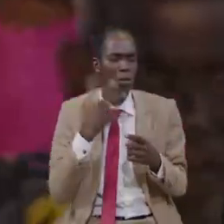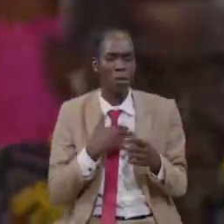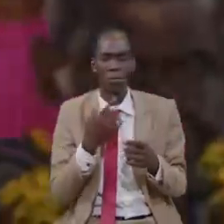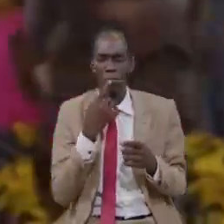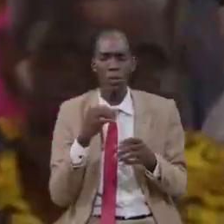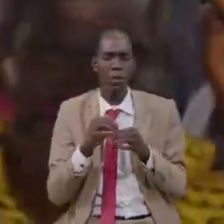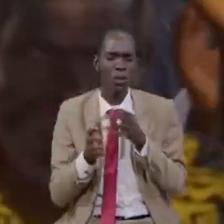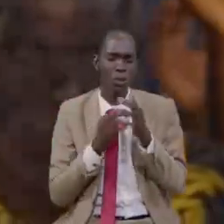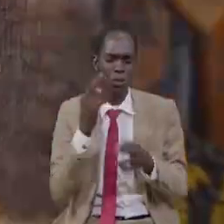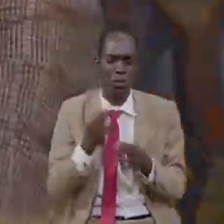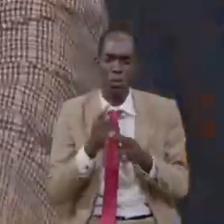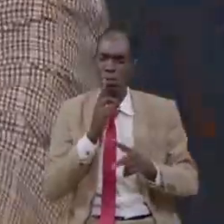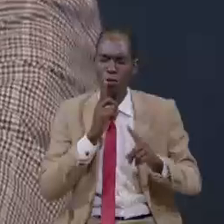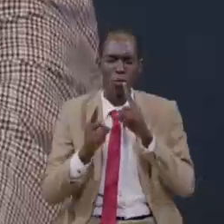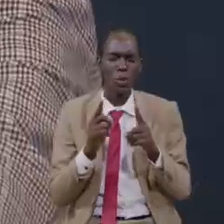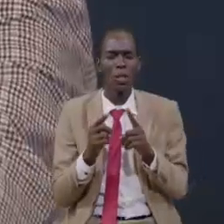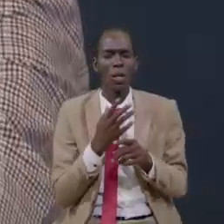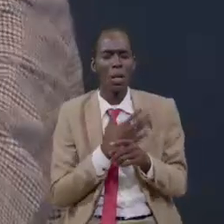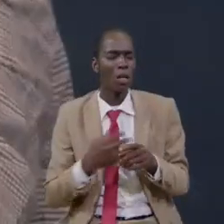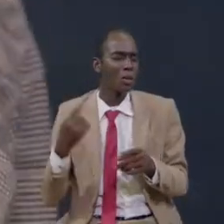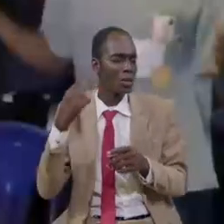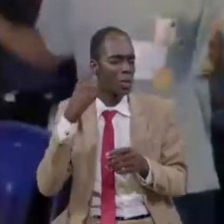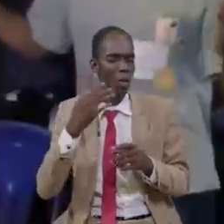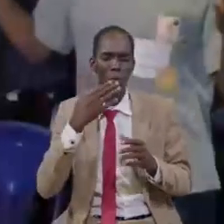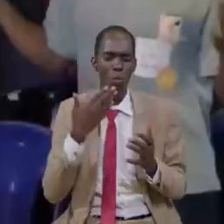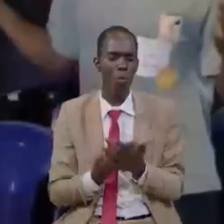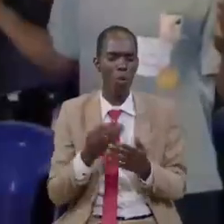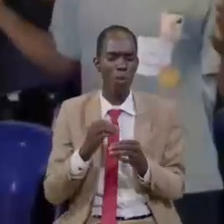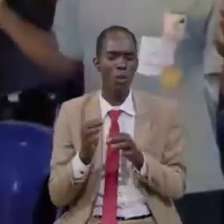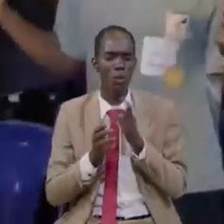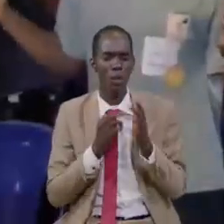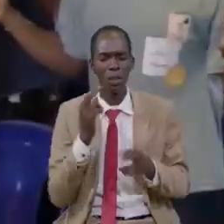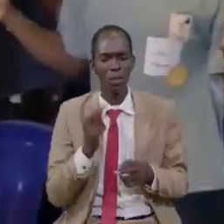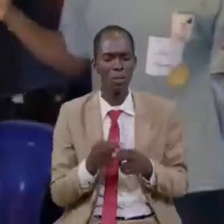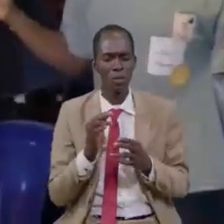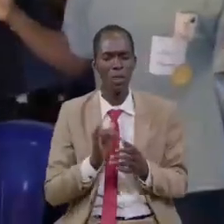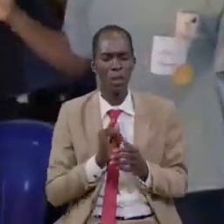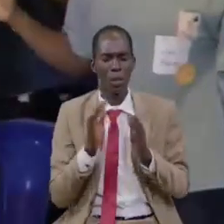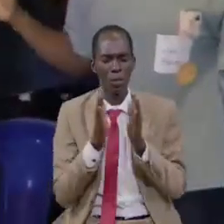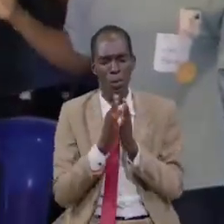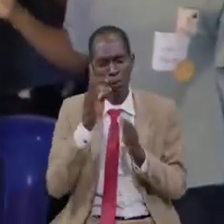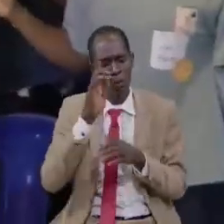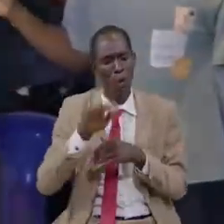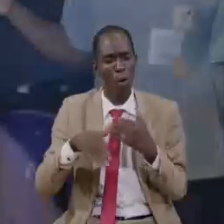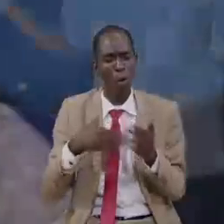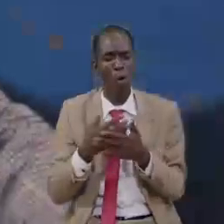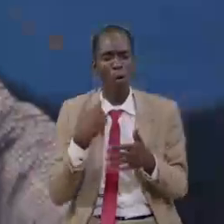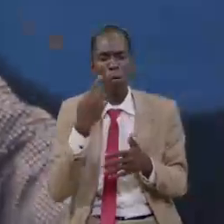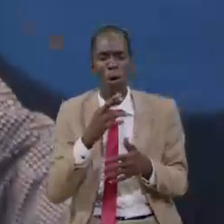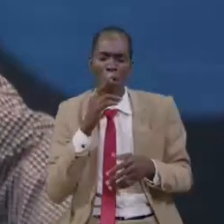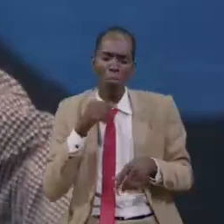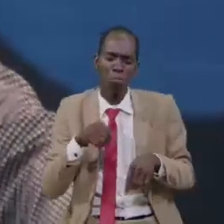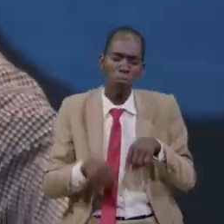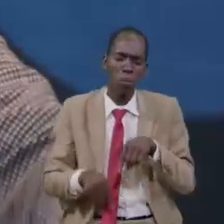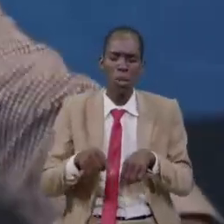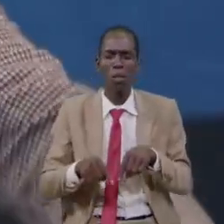And hear very well in Jesus' name. I pray for those who are lame, rise up and